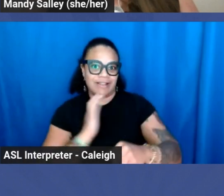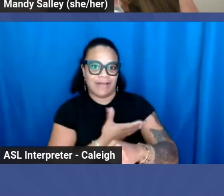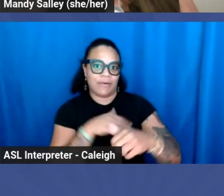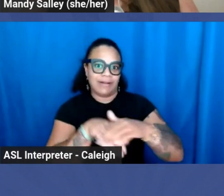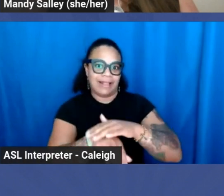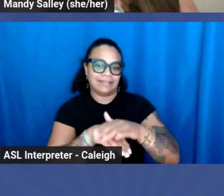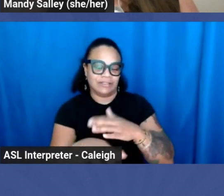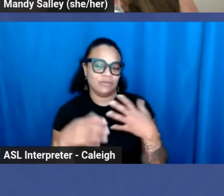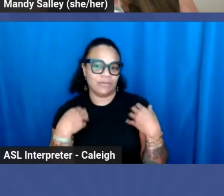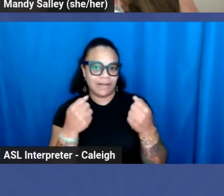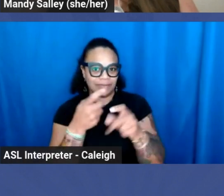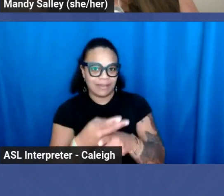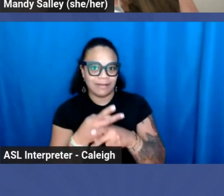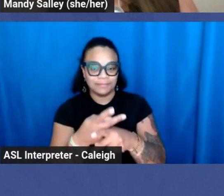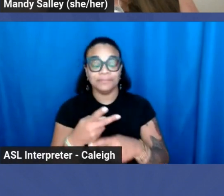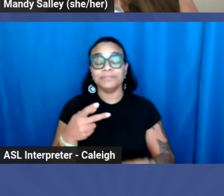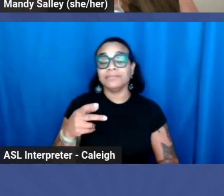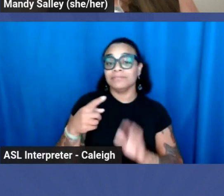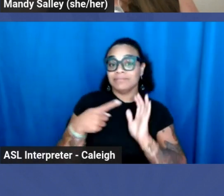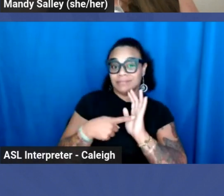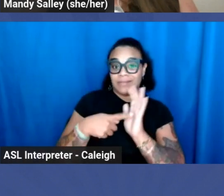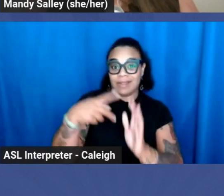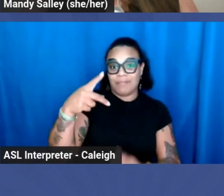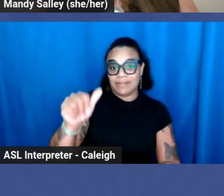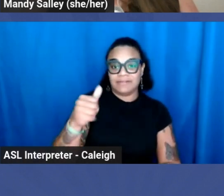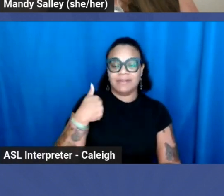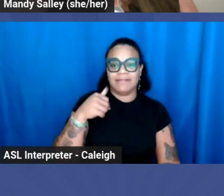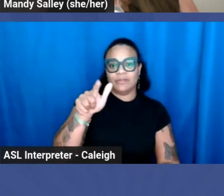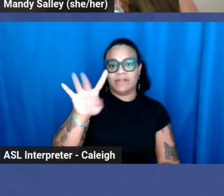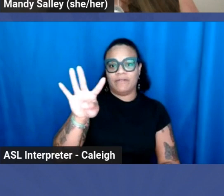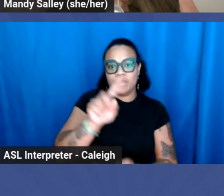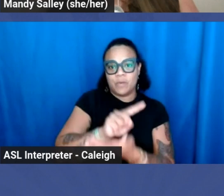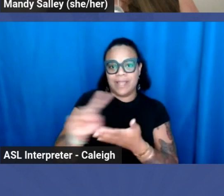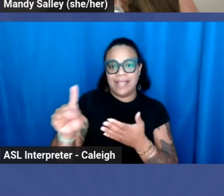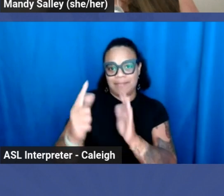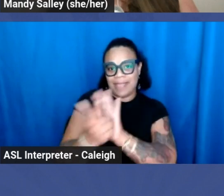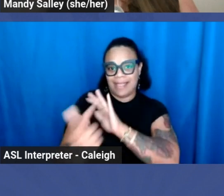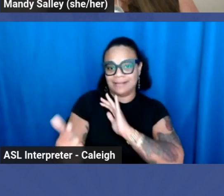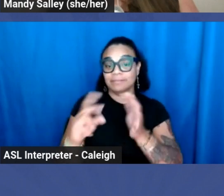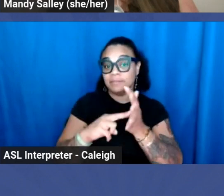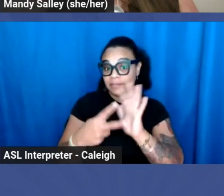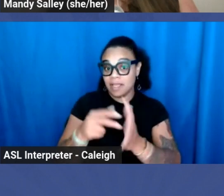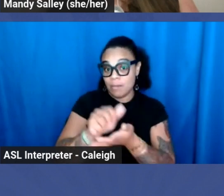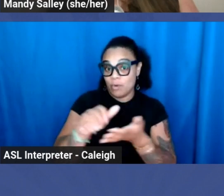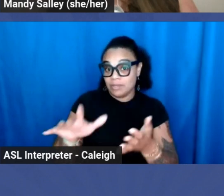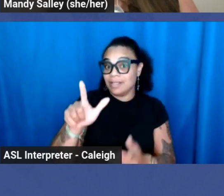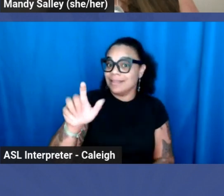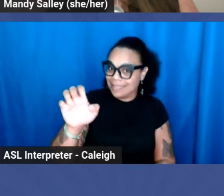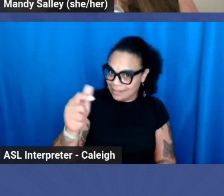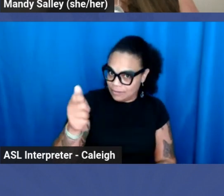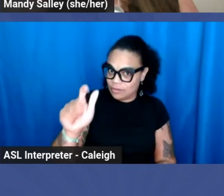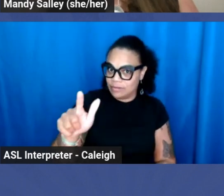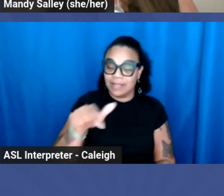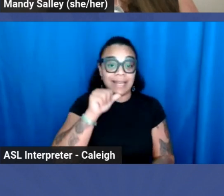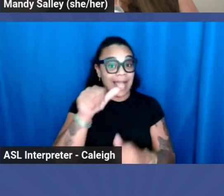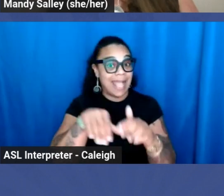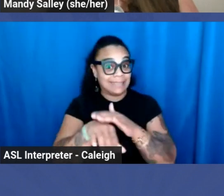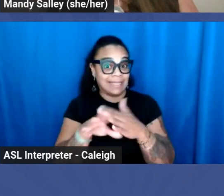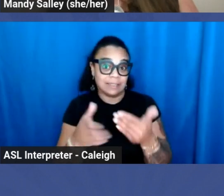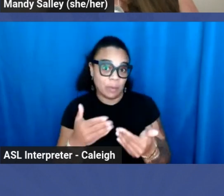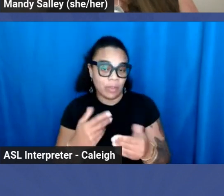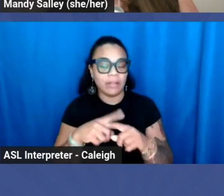of our access to healthcare. So in Pennsylvania, we have a 24-week ban. So abortion is legal, it's not accessible, but one